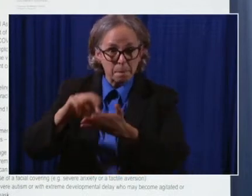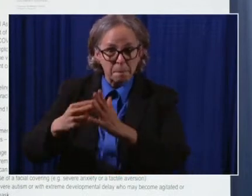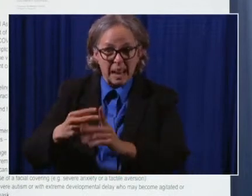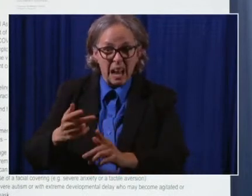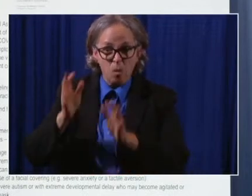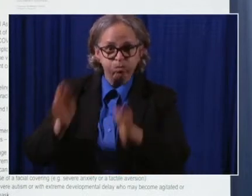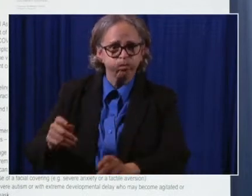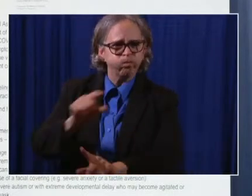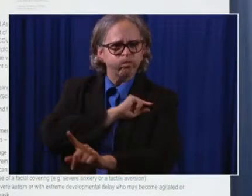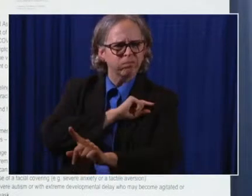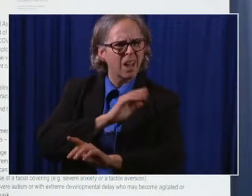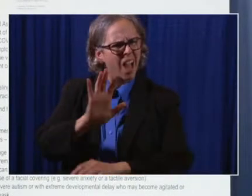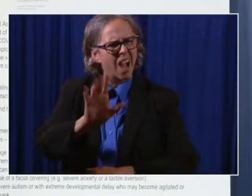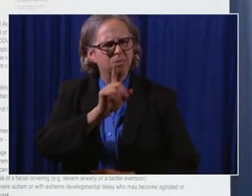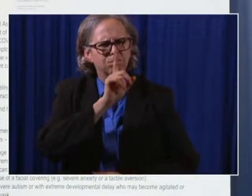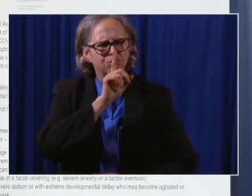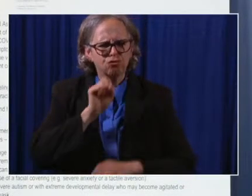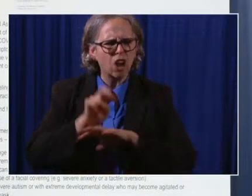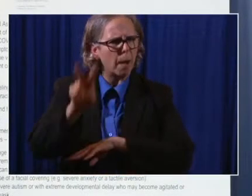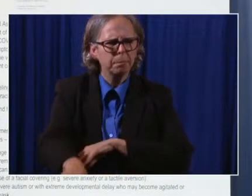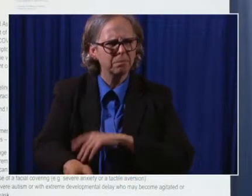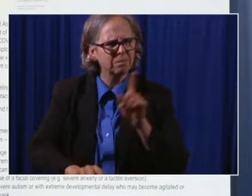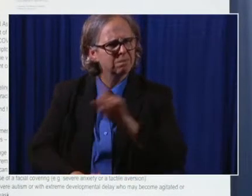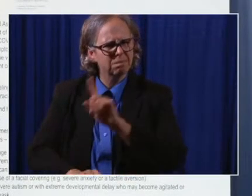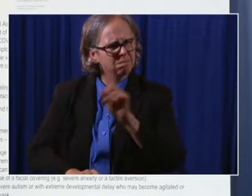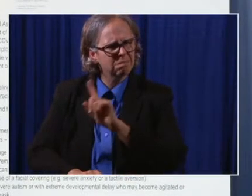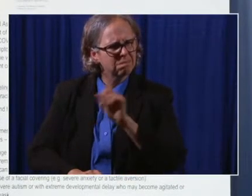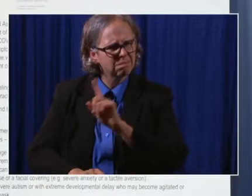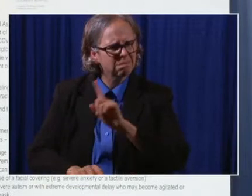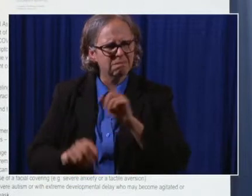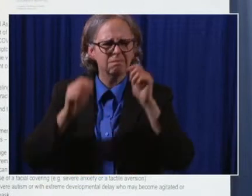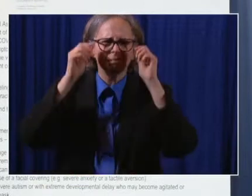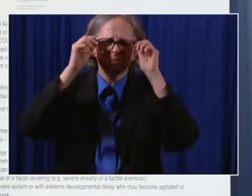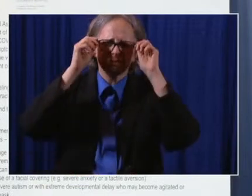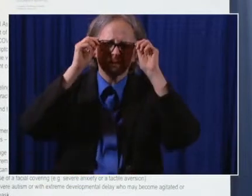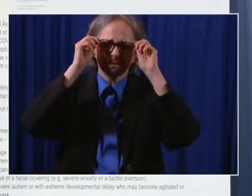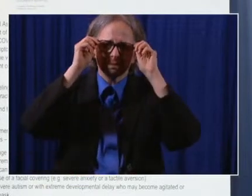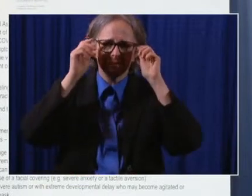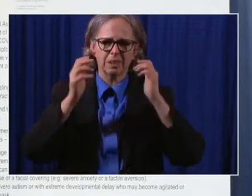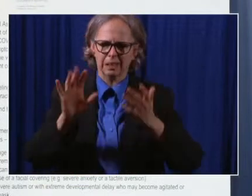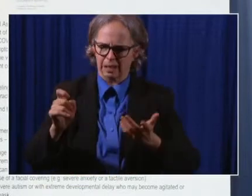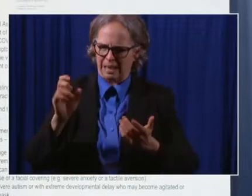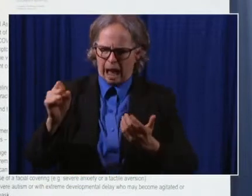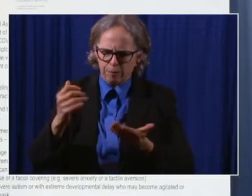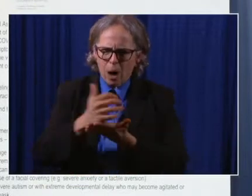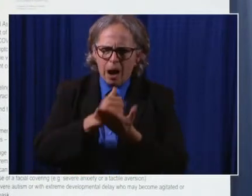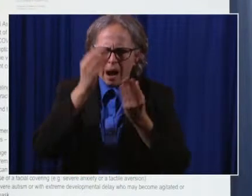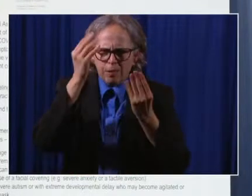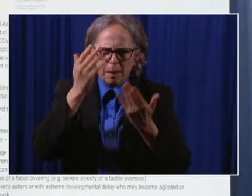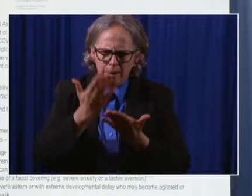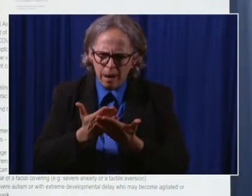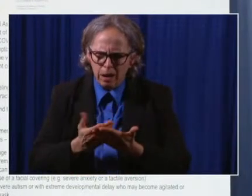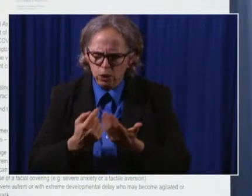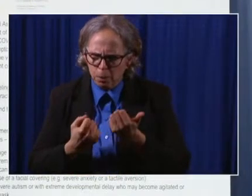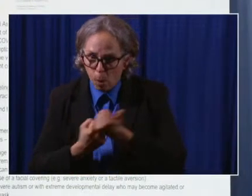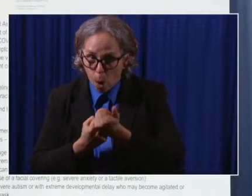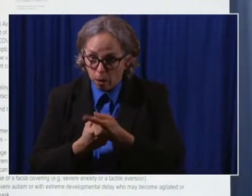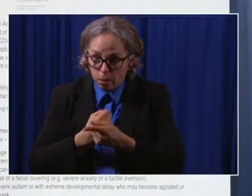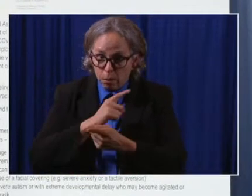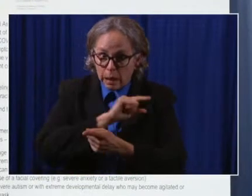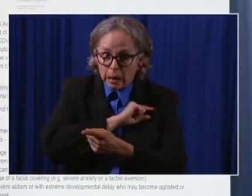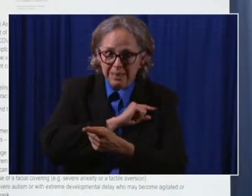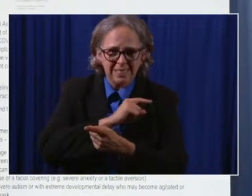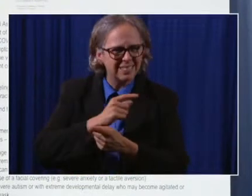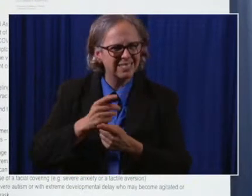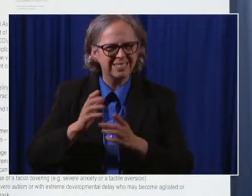certainly far, far from it. Doesn't mean they've done anything wrong. So there's no facts that would indicate to me that Dan McCarthy has